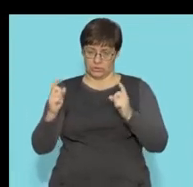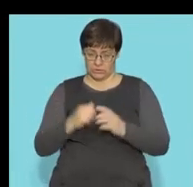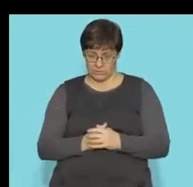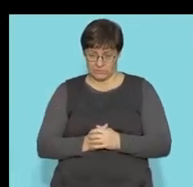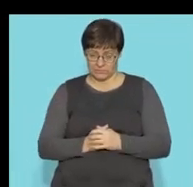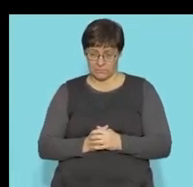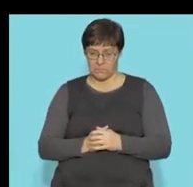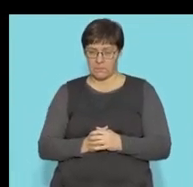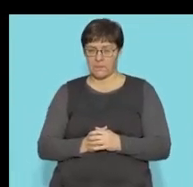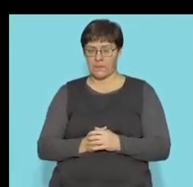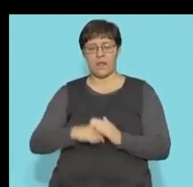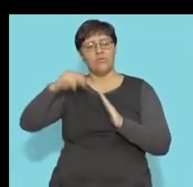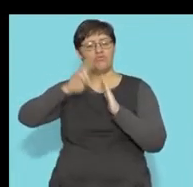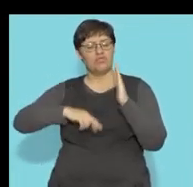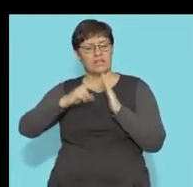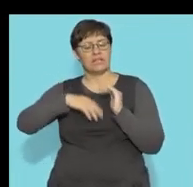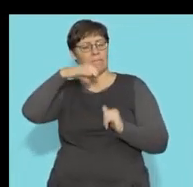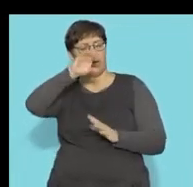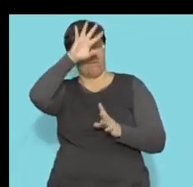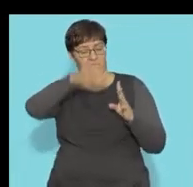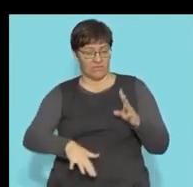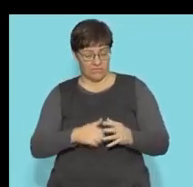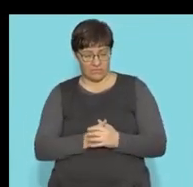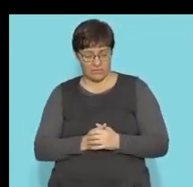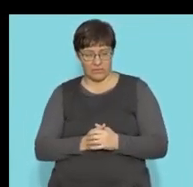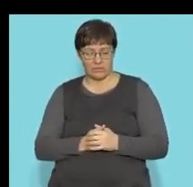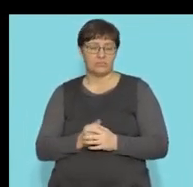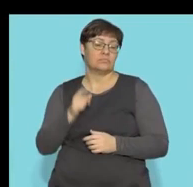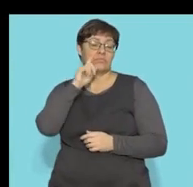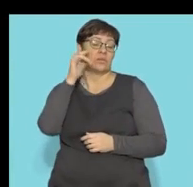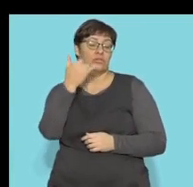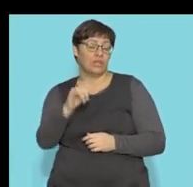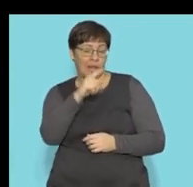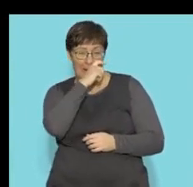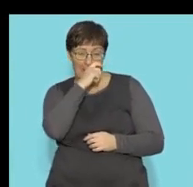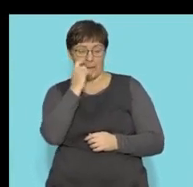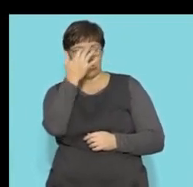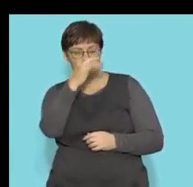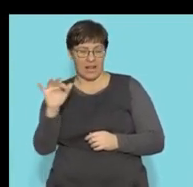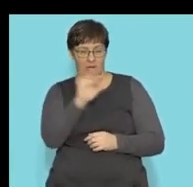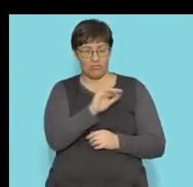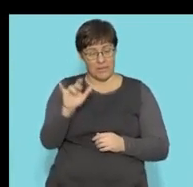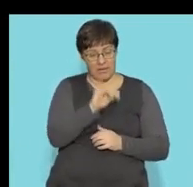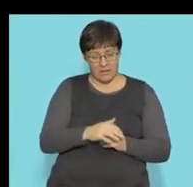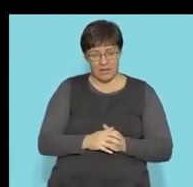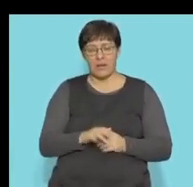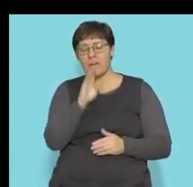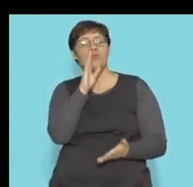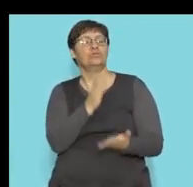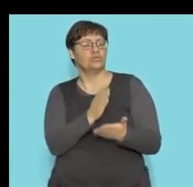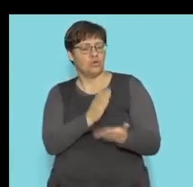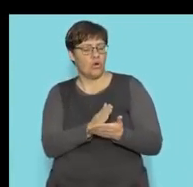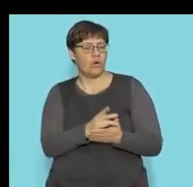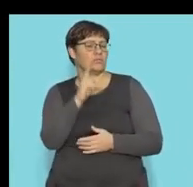over your paragraph once you've written it, checking your spelling and grammar, and make sure that you check that